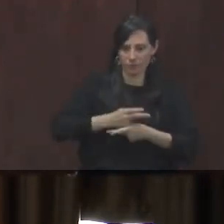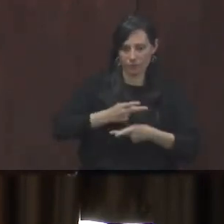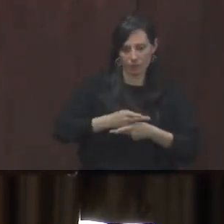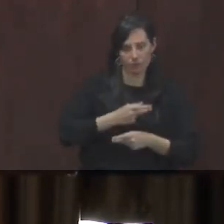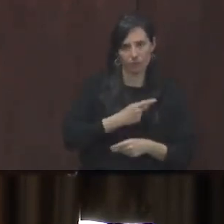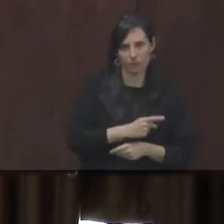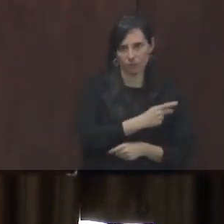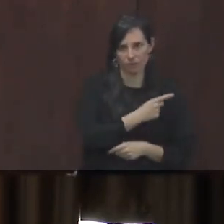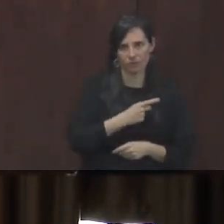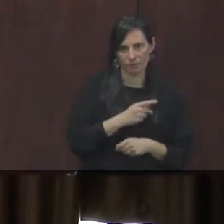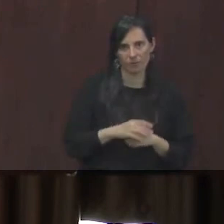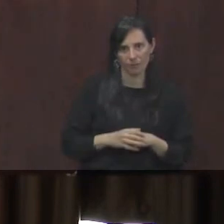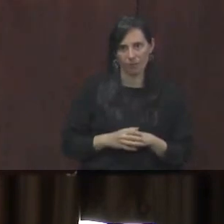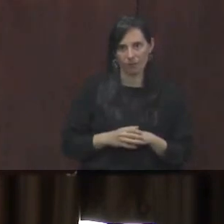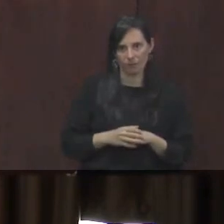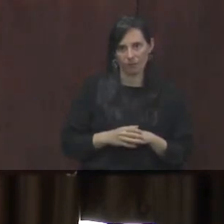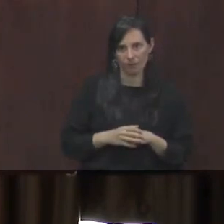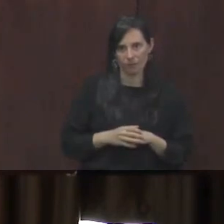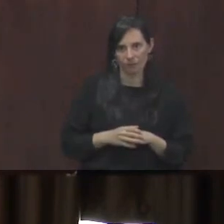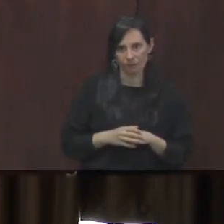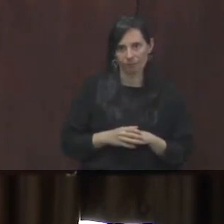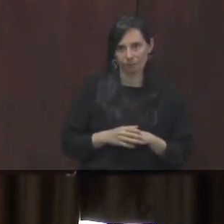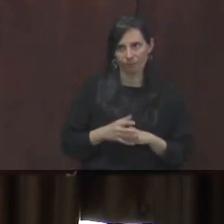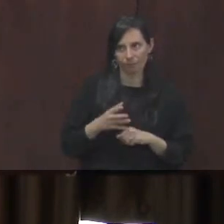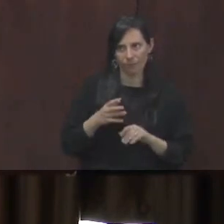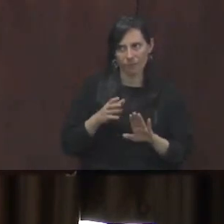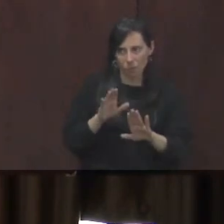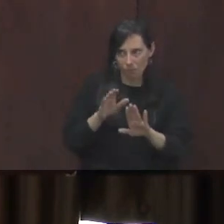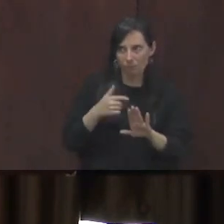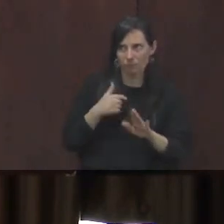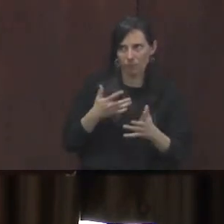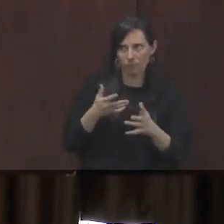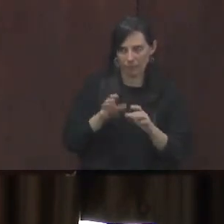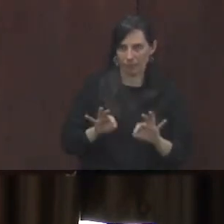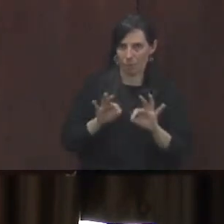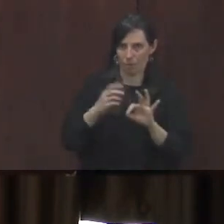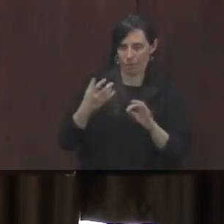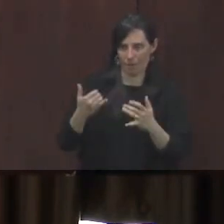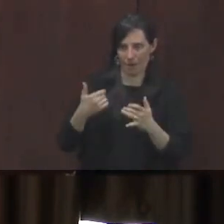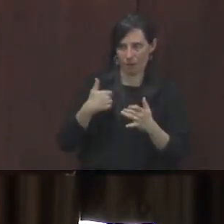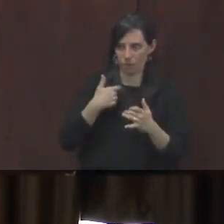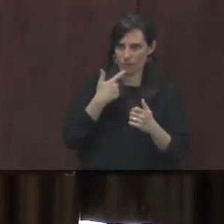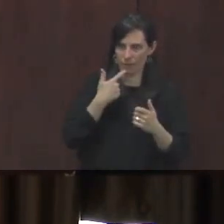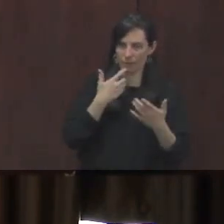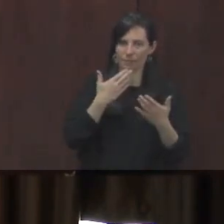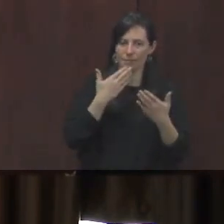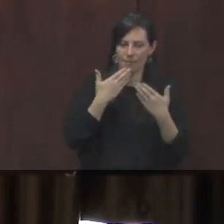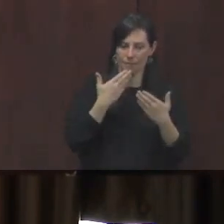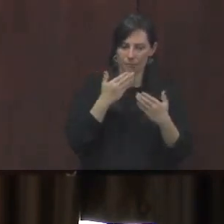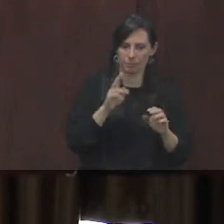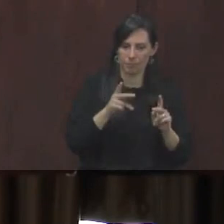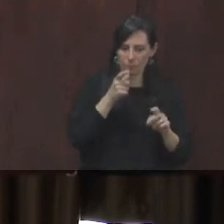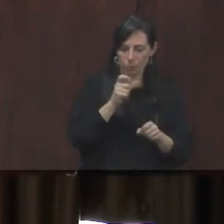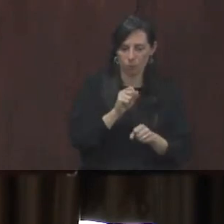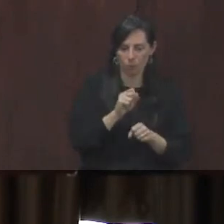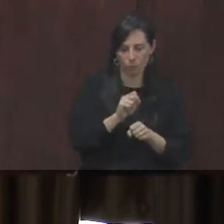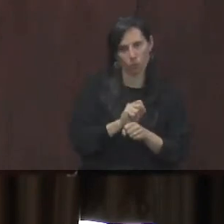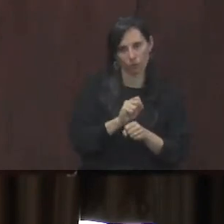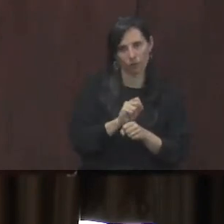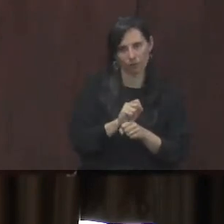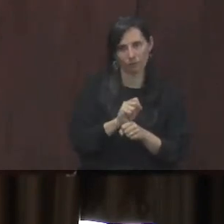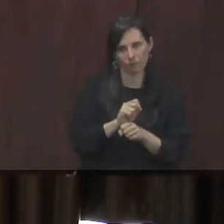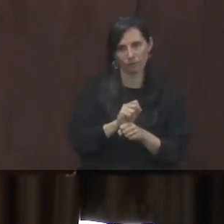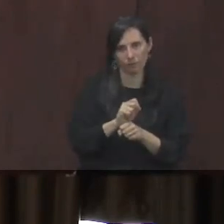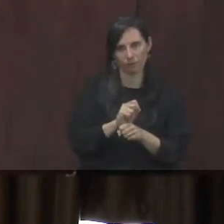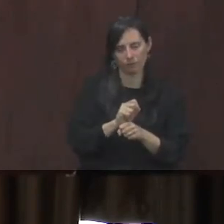that I take a pause here just to thank the people who work in our facilities, because